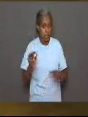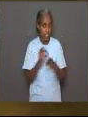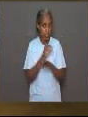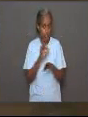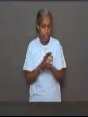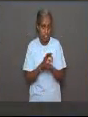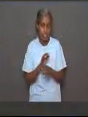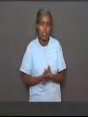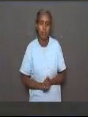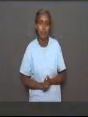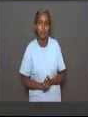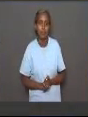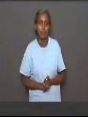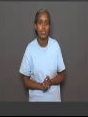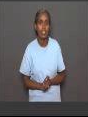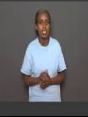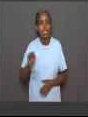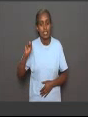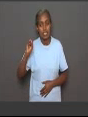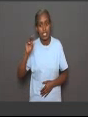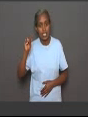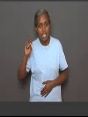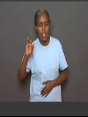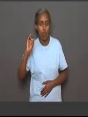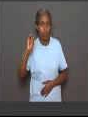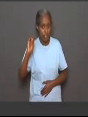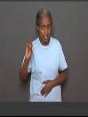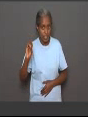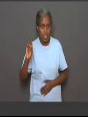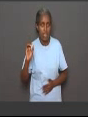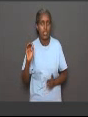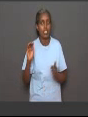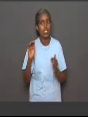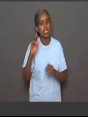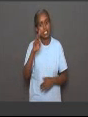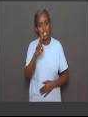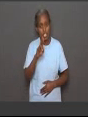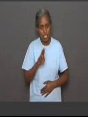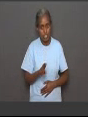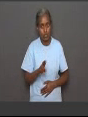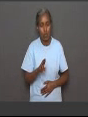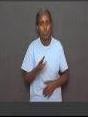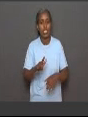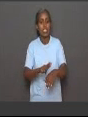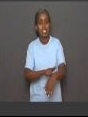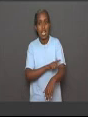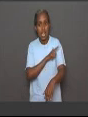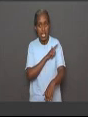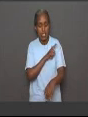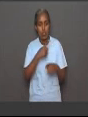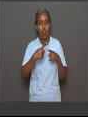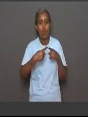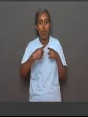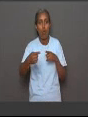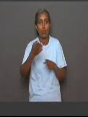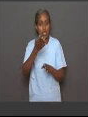functions. The sine of theta is the ratio of the length of the